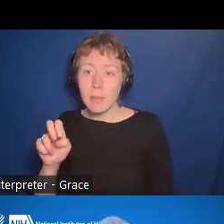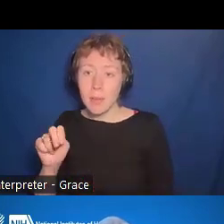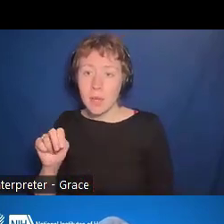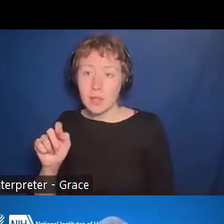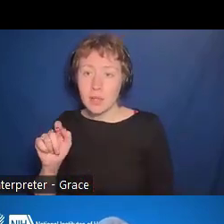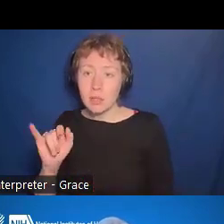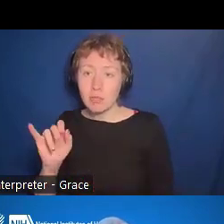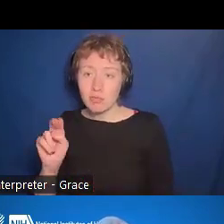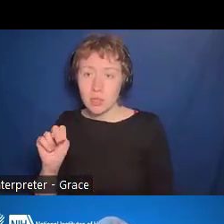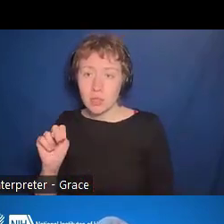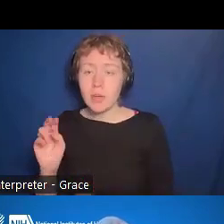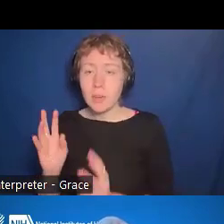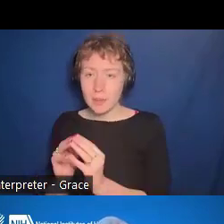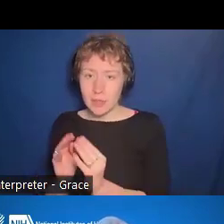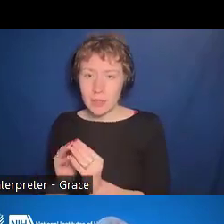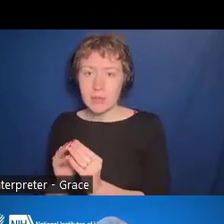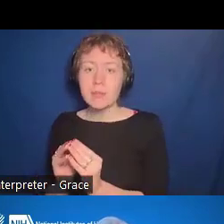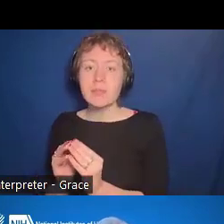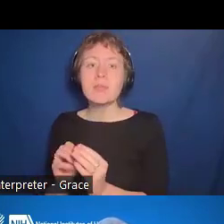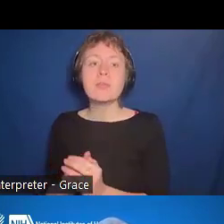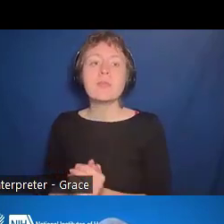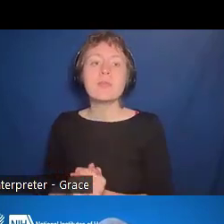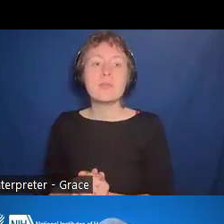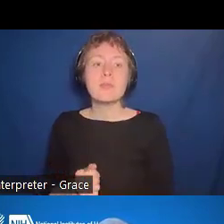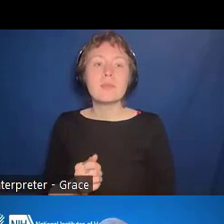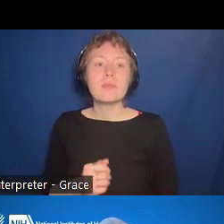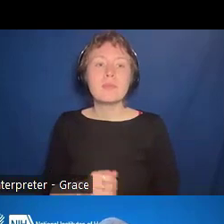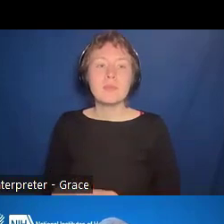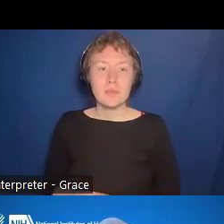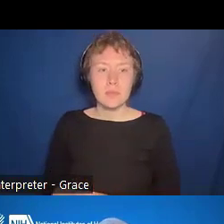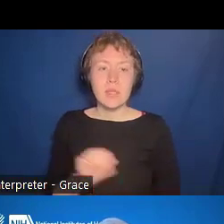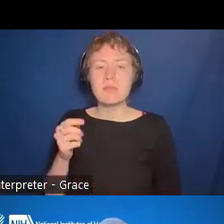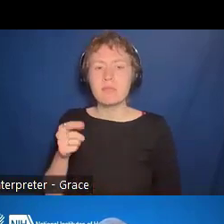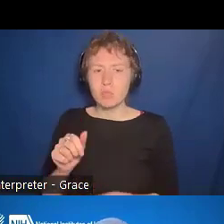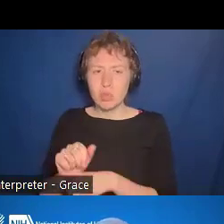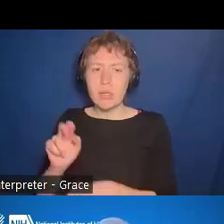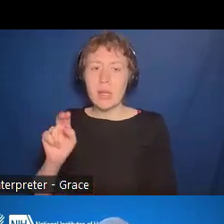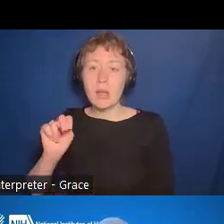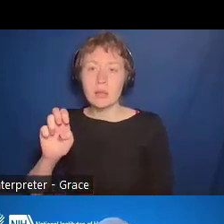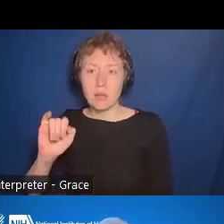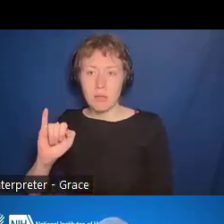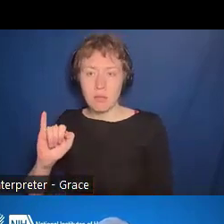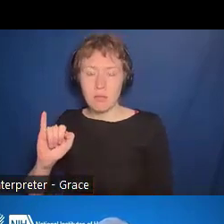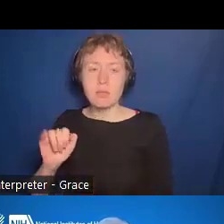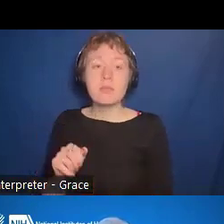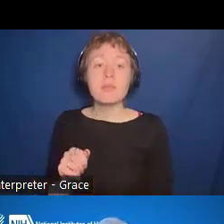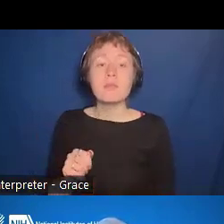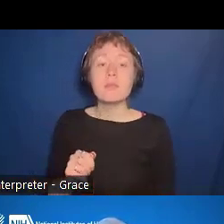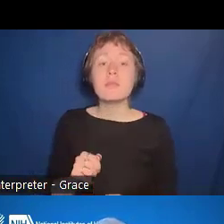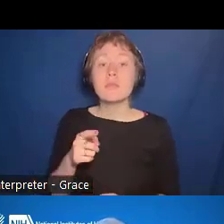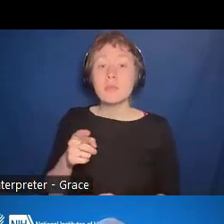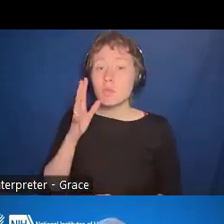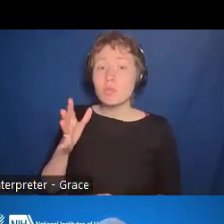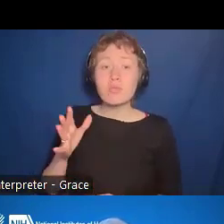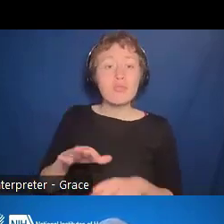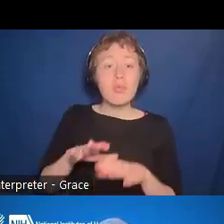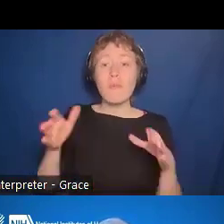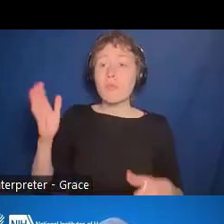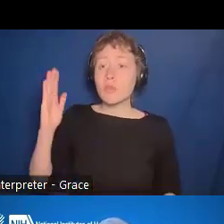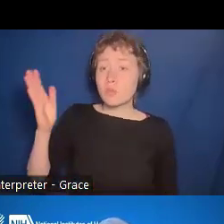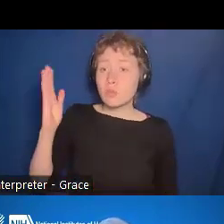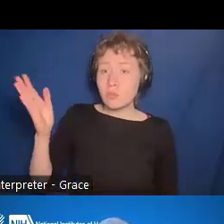review branch at the National Eye Institute. We'll be following his presentation. He'll be giving an overview. I'll be following his presentation